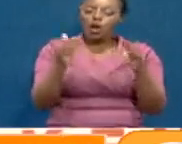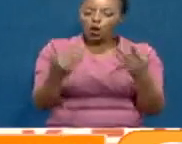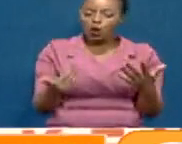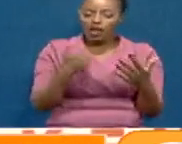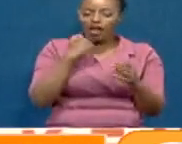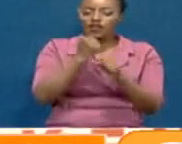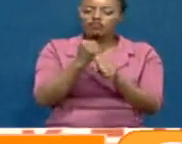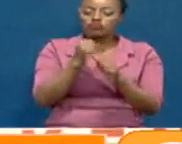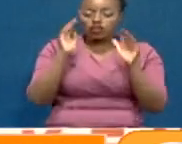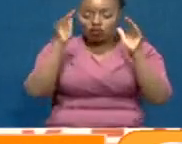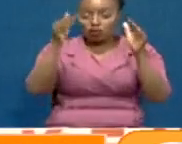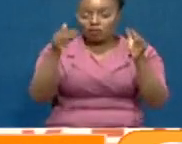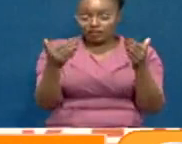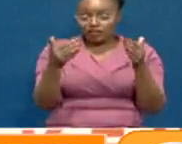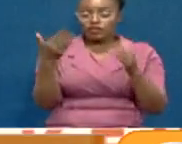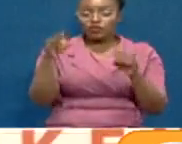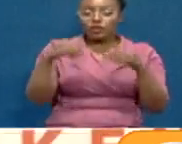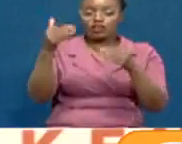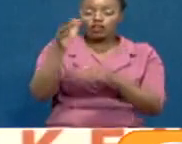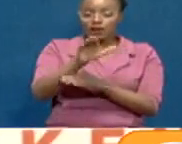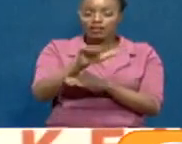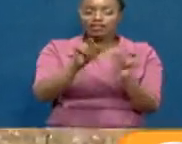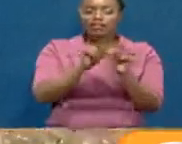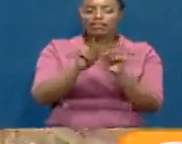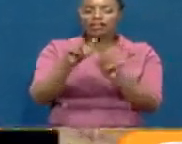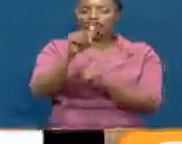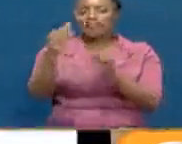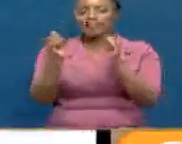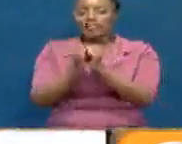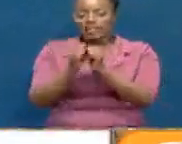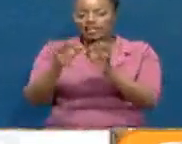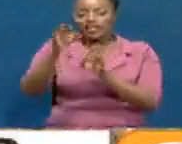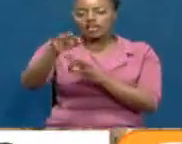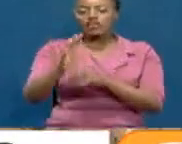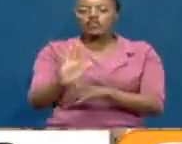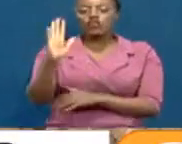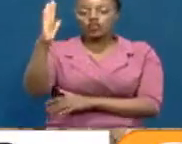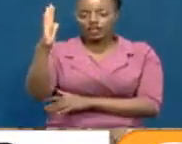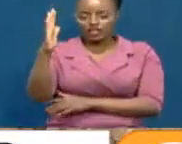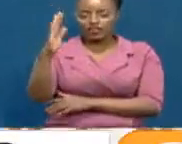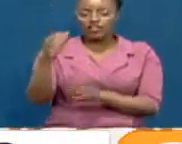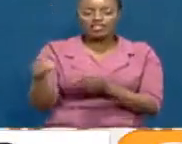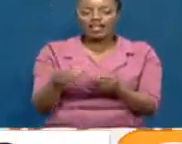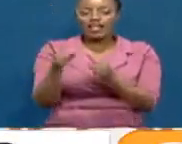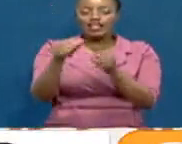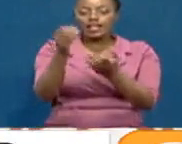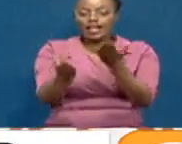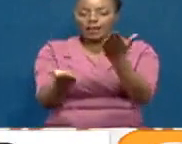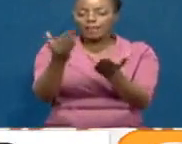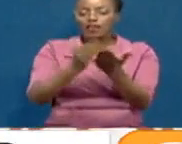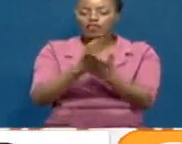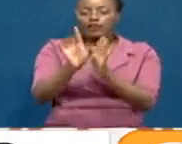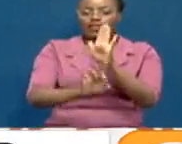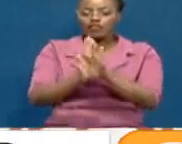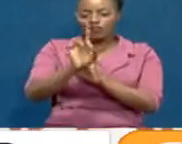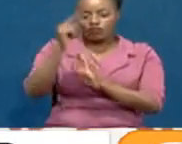have committed to basically restore not less than 10 hectares of forest land. Strategically balance both the development needs